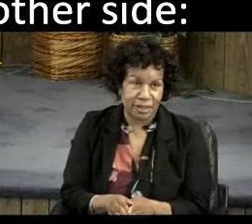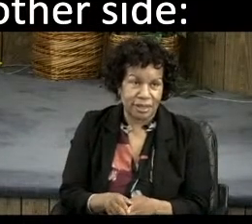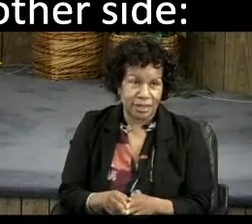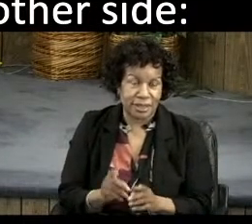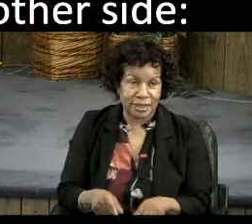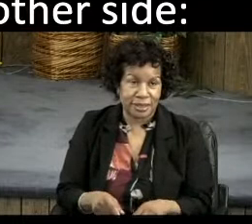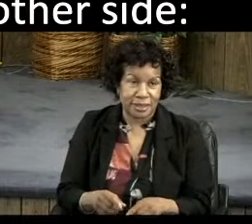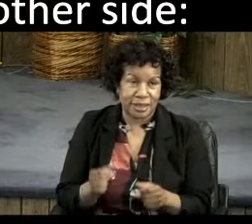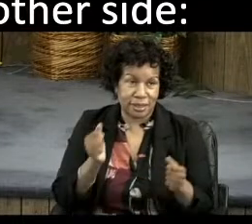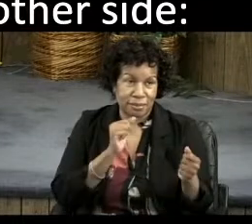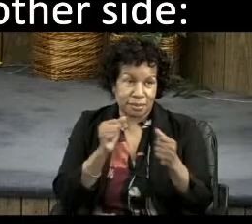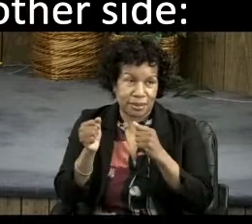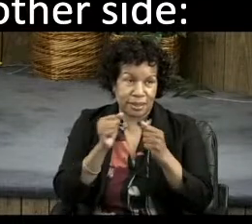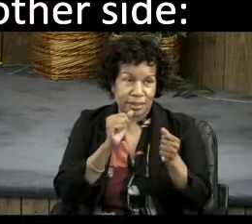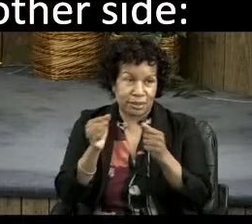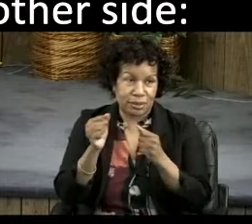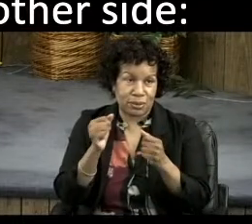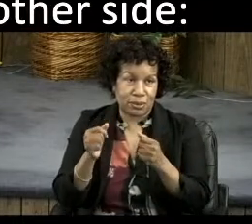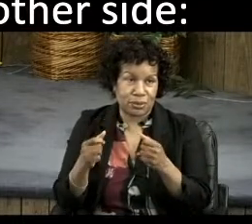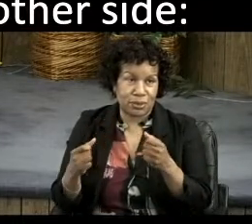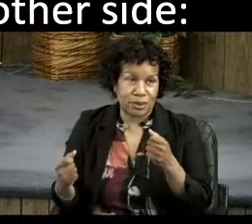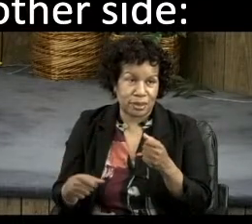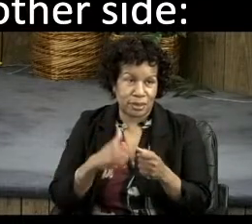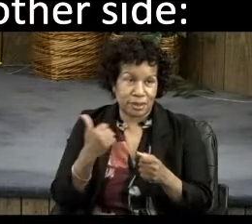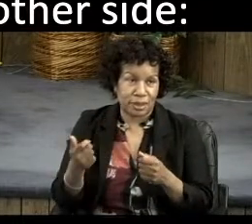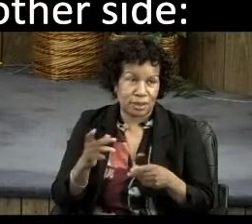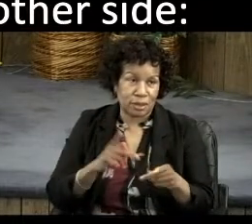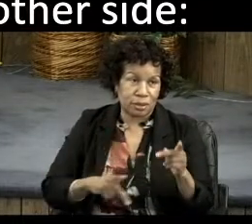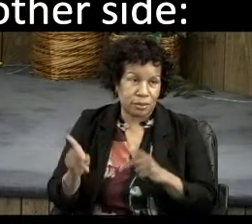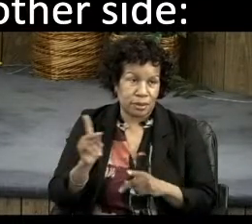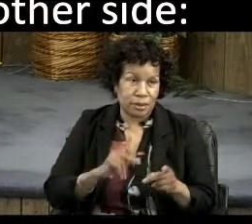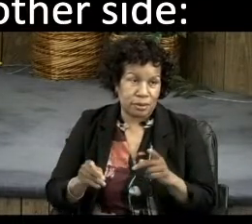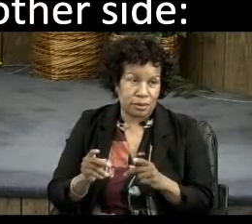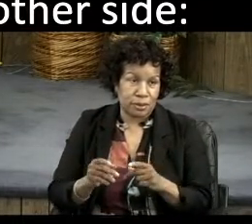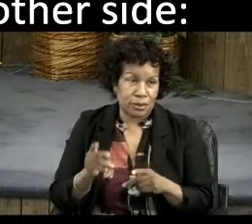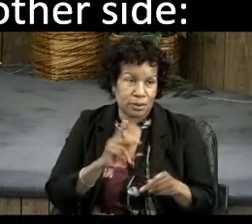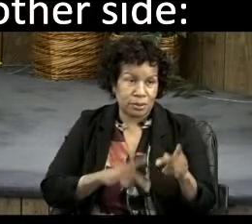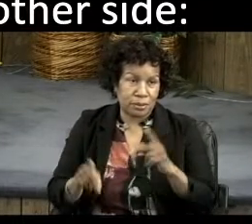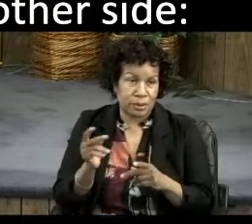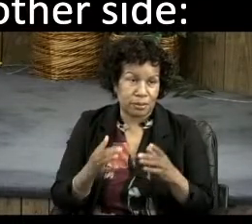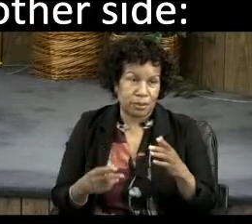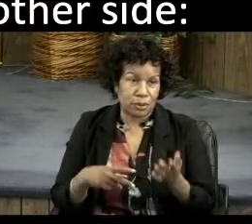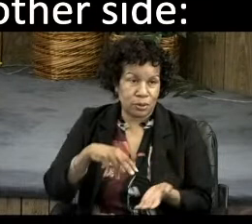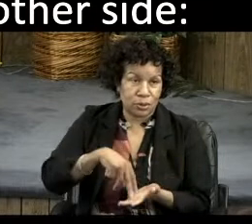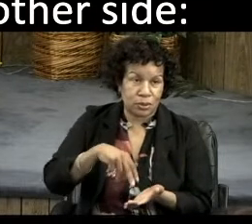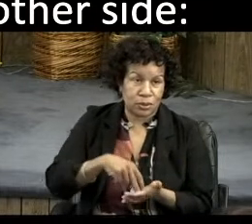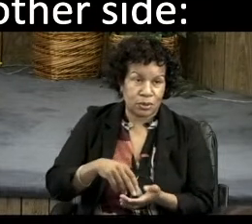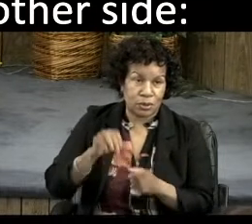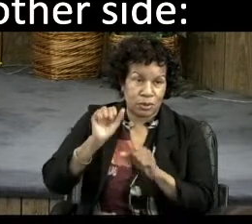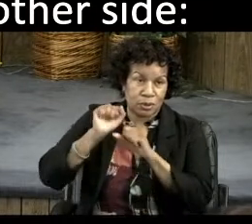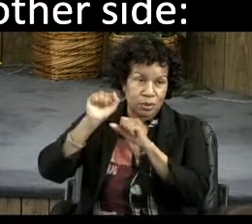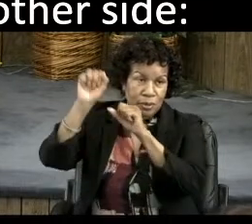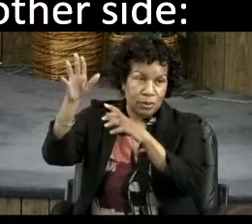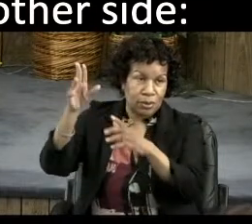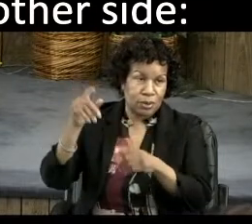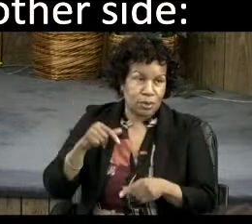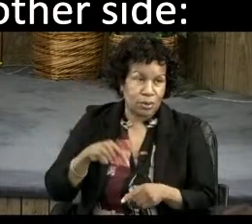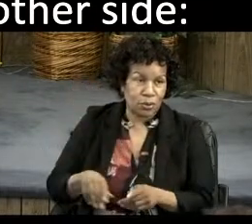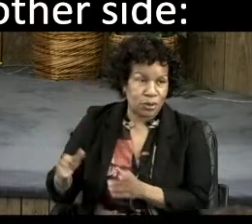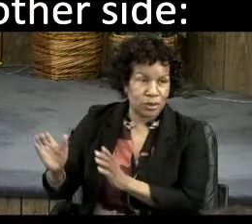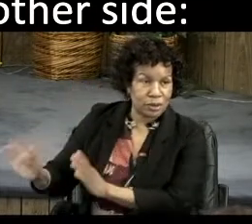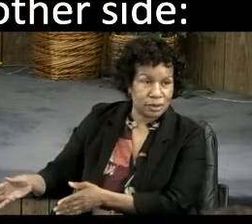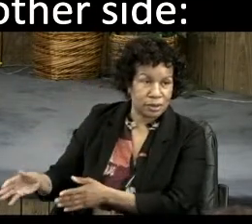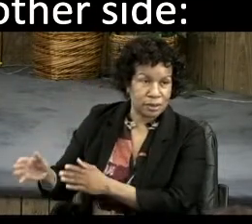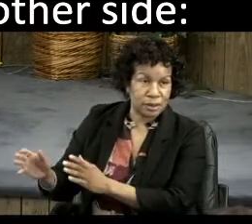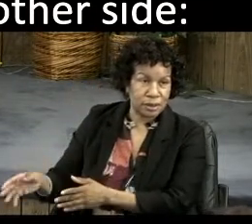and set the battle in array against the Philistines. And the Philistines stood on a mountain on